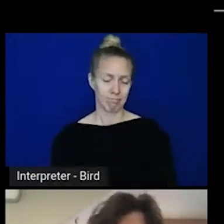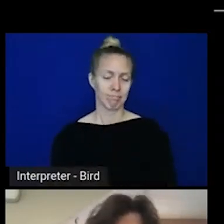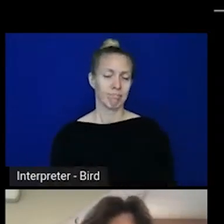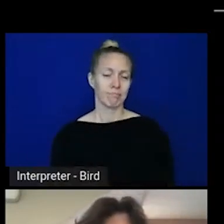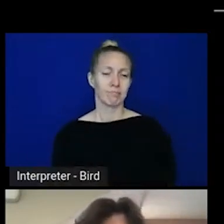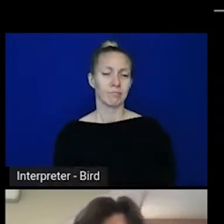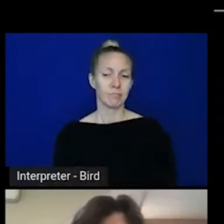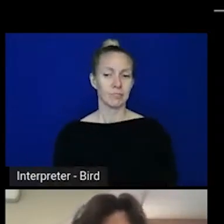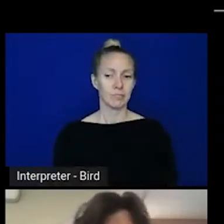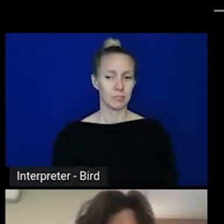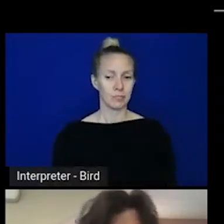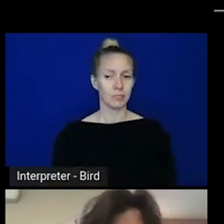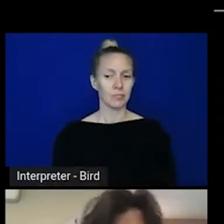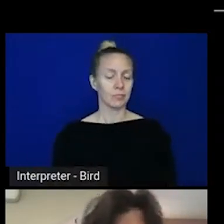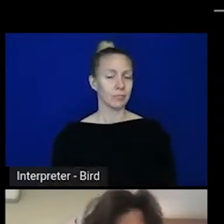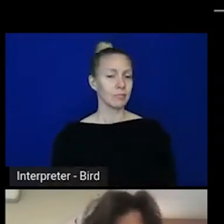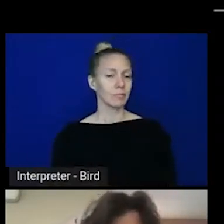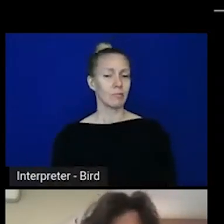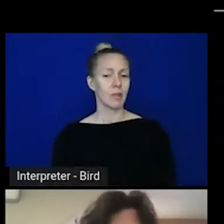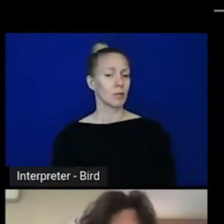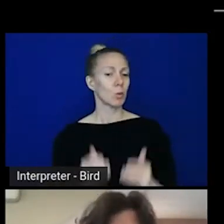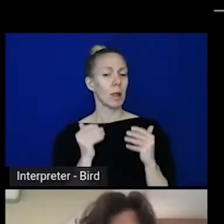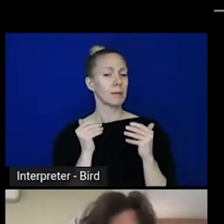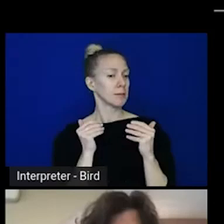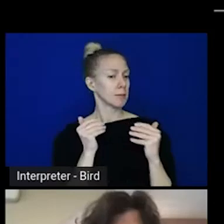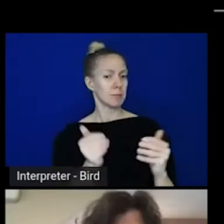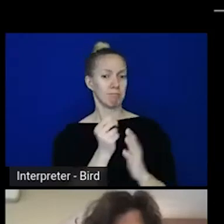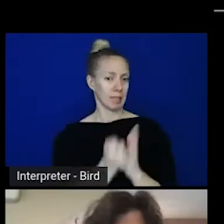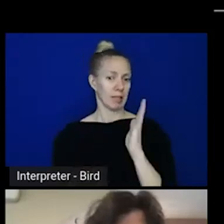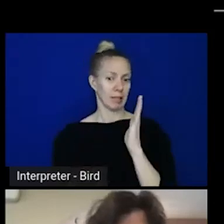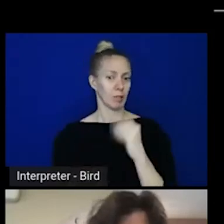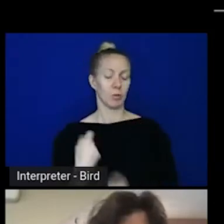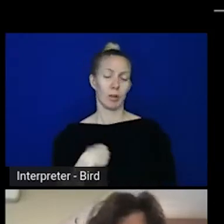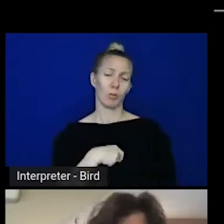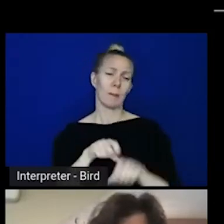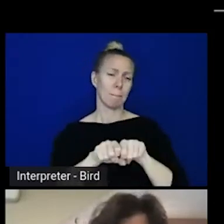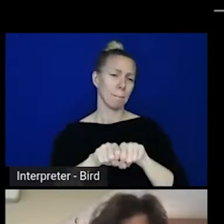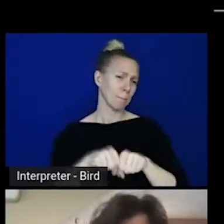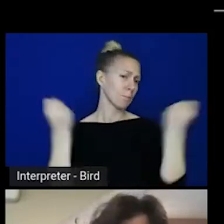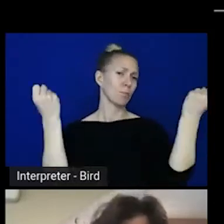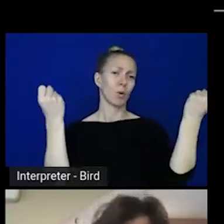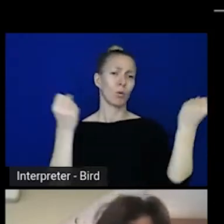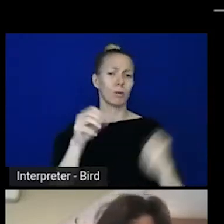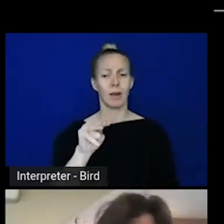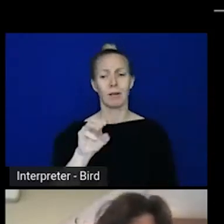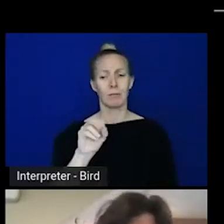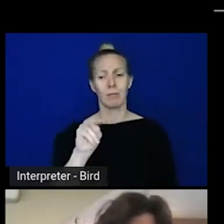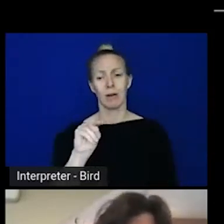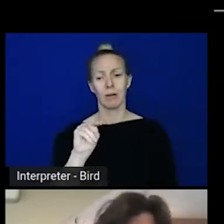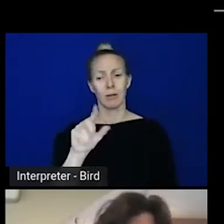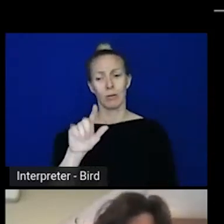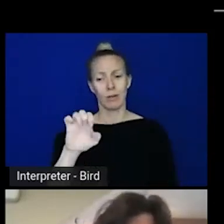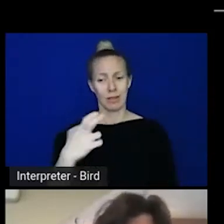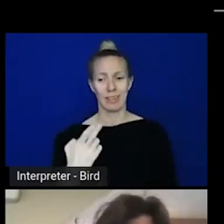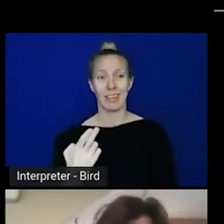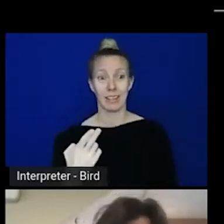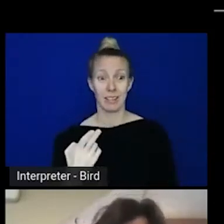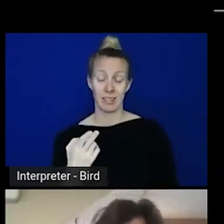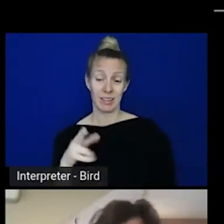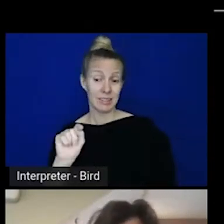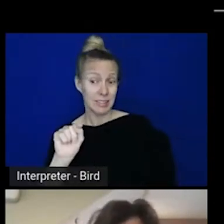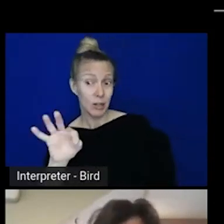So let's get into the incident. We broke the monolith. Terraform was more popular than we had expected.